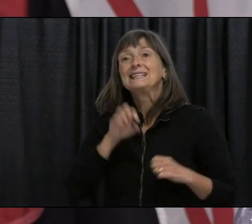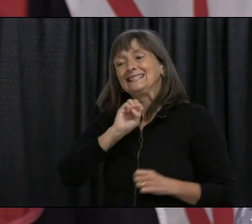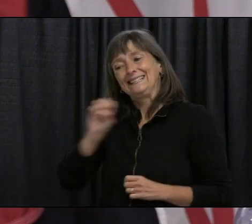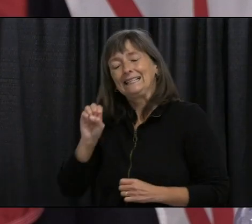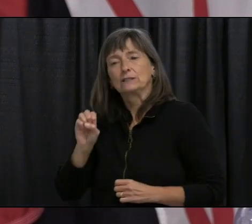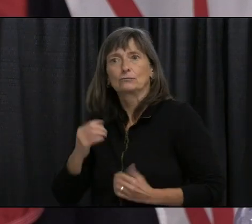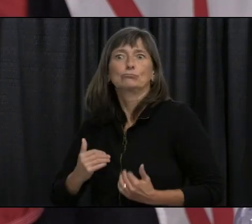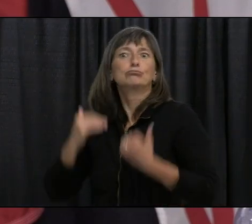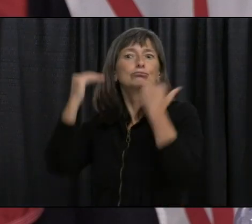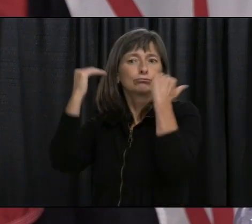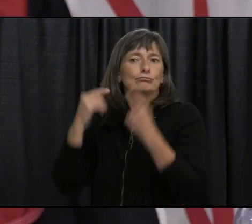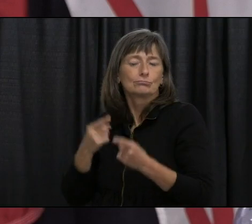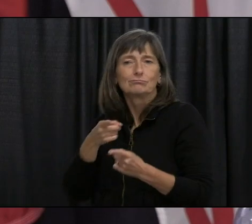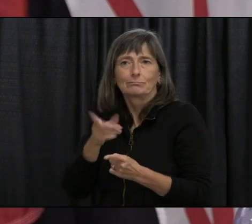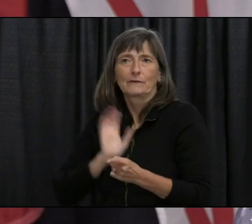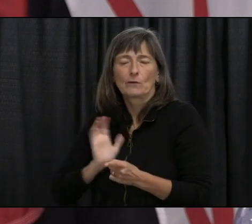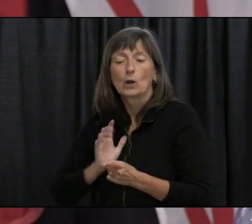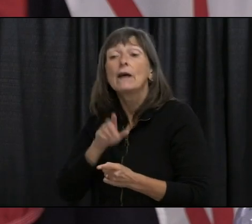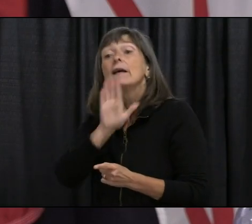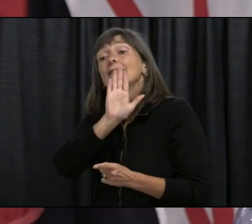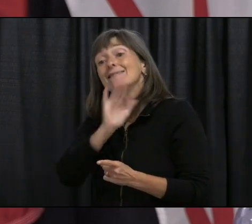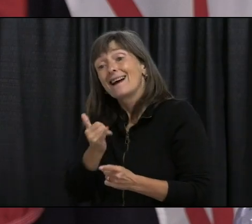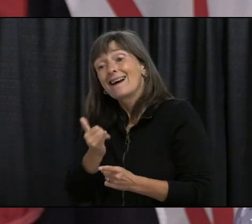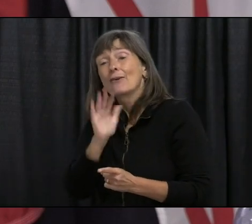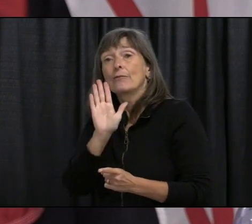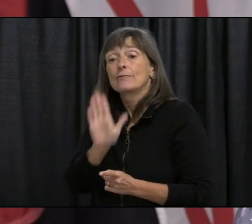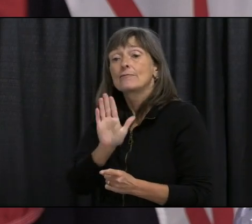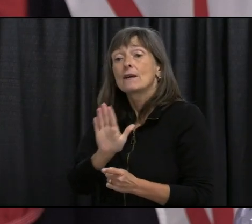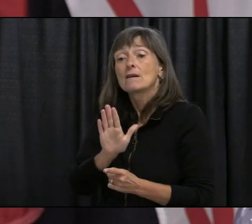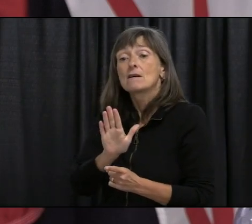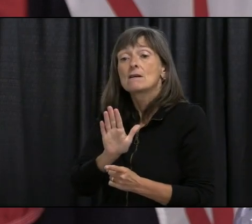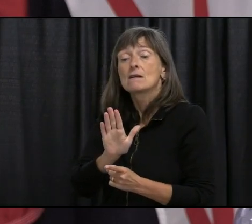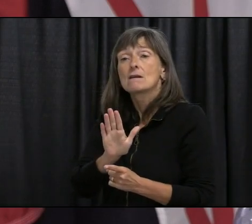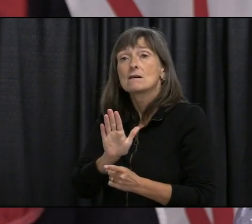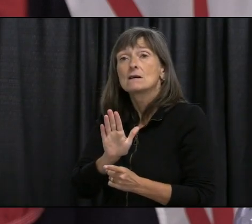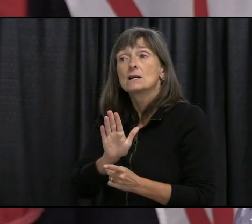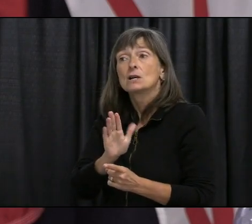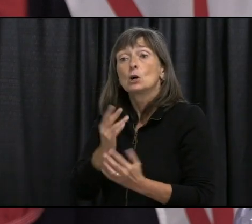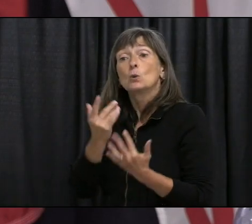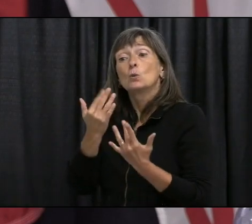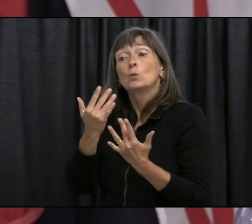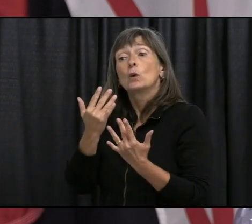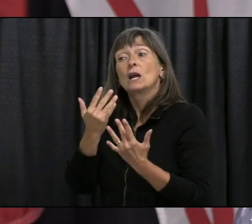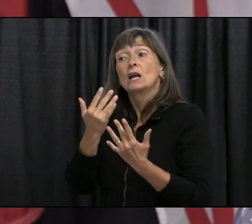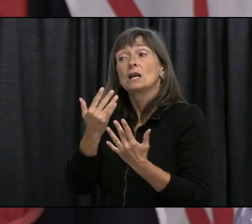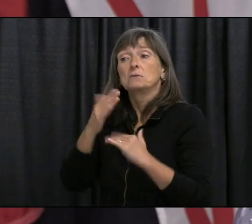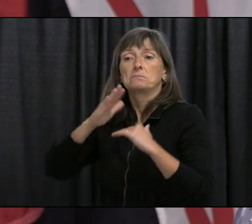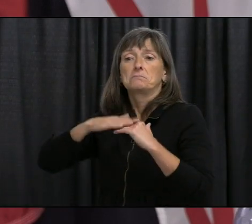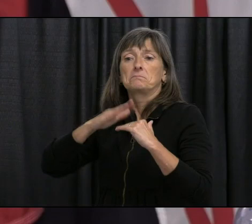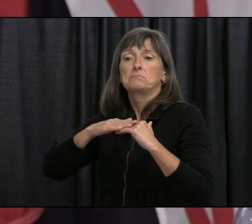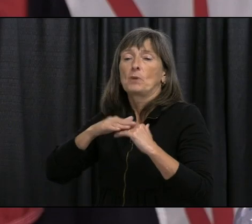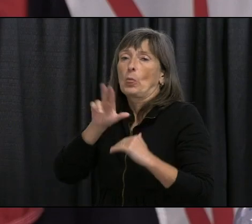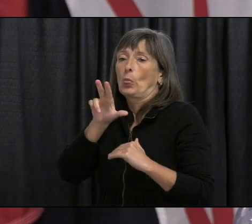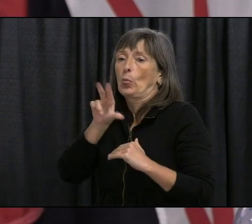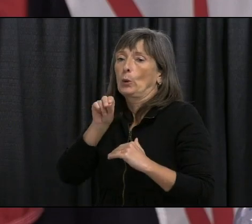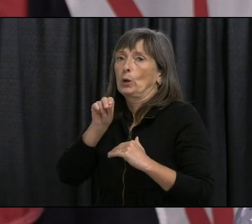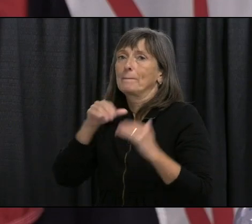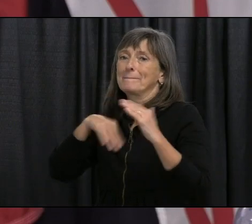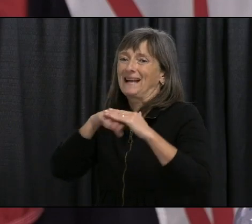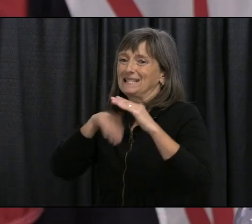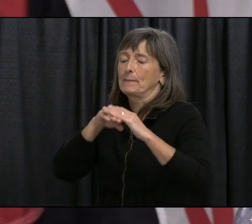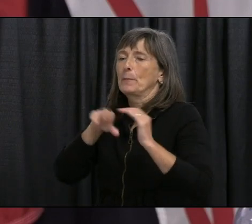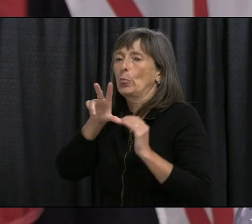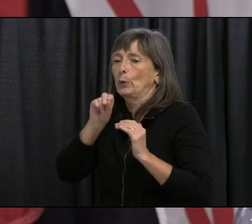Health, their targets are no longer a wait than 30 minutes and 48